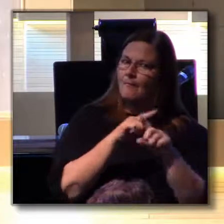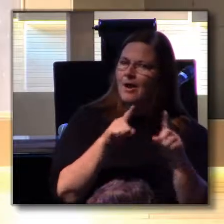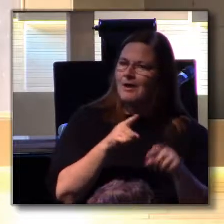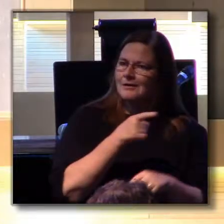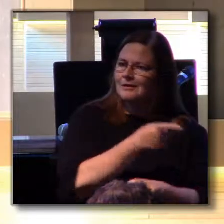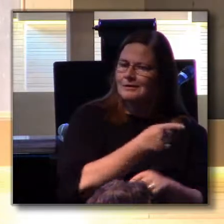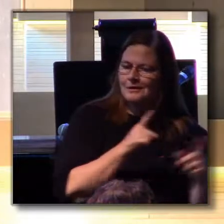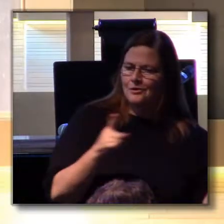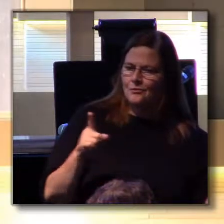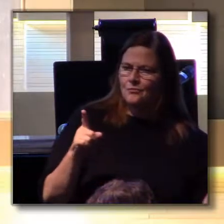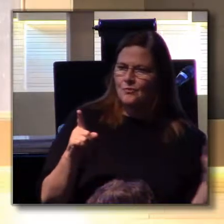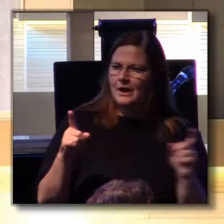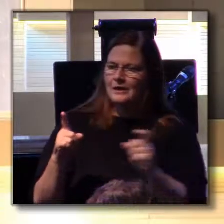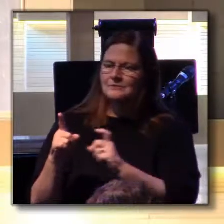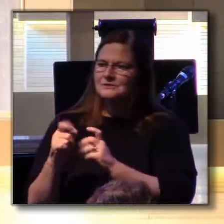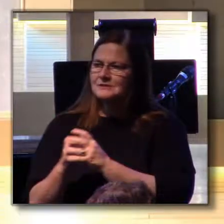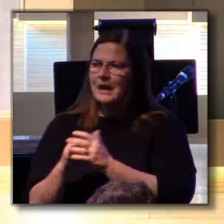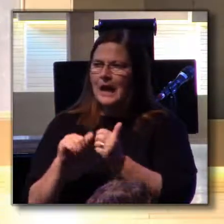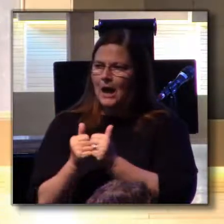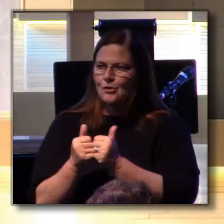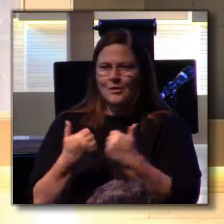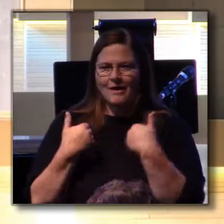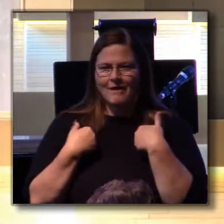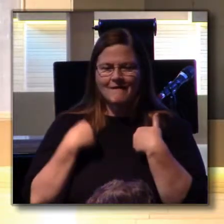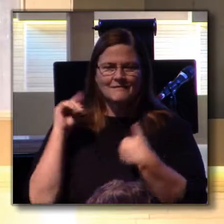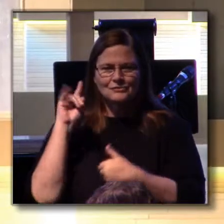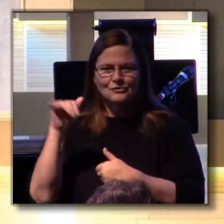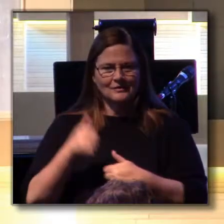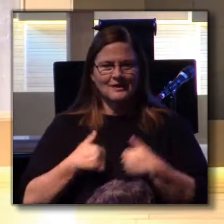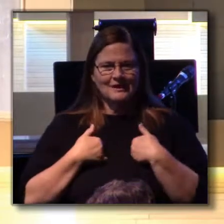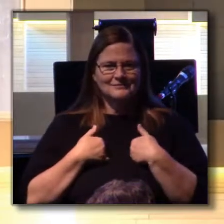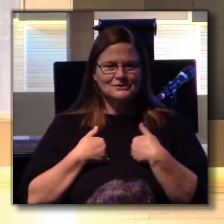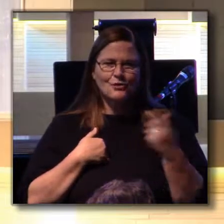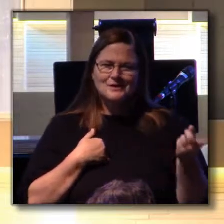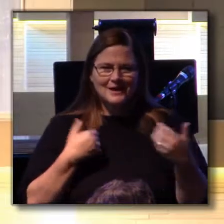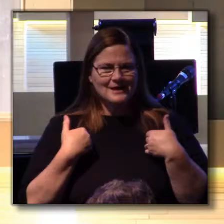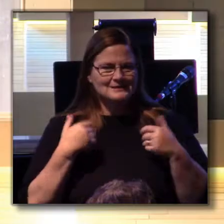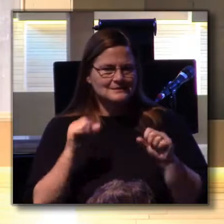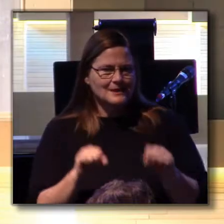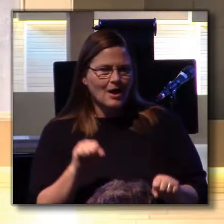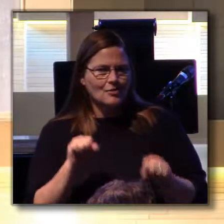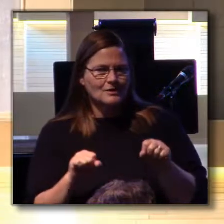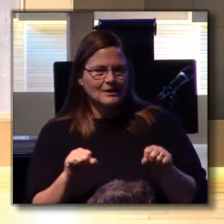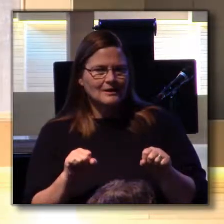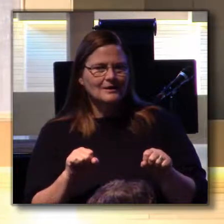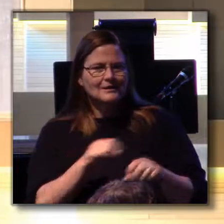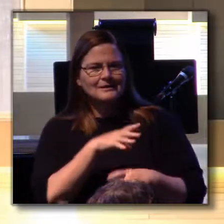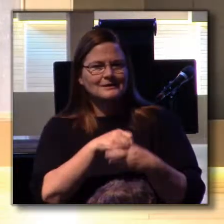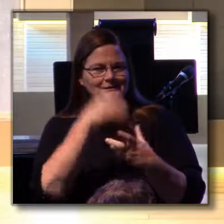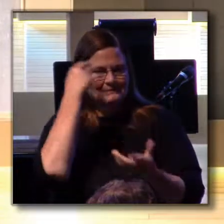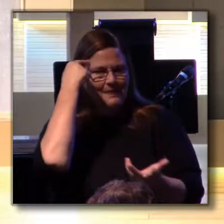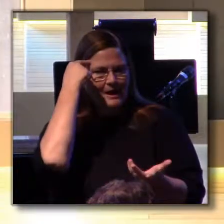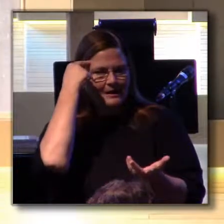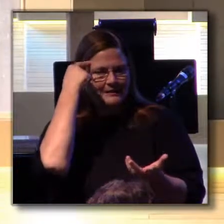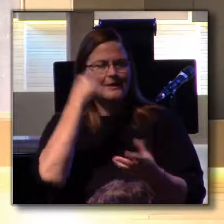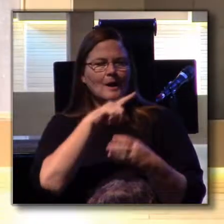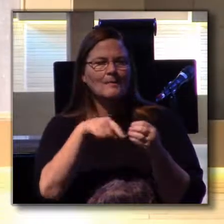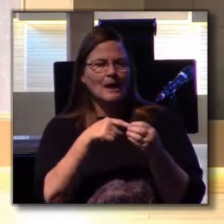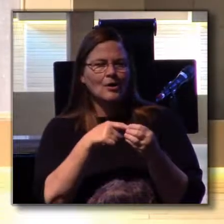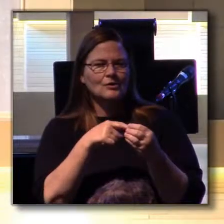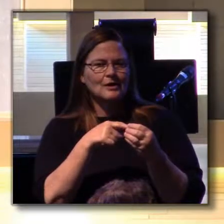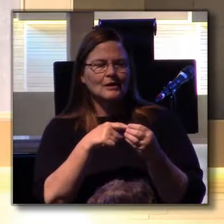said, "How shall I inherit eternal life?" And so there's doubt in his mind about whether or